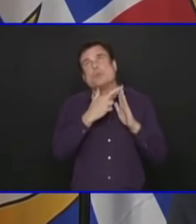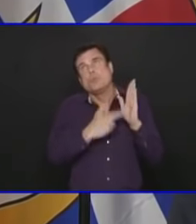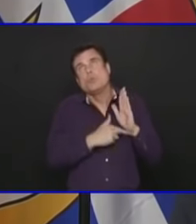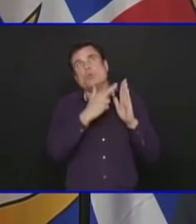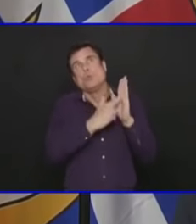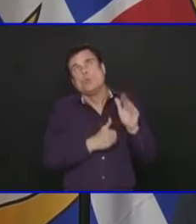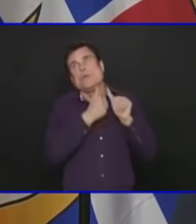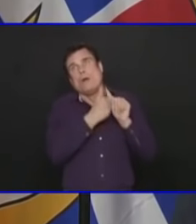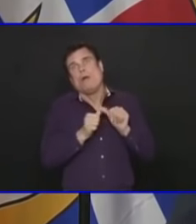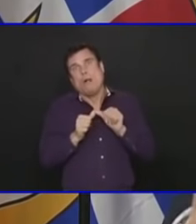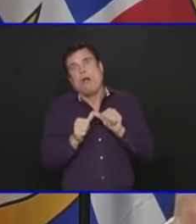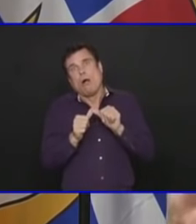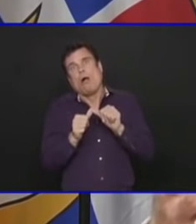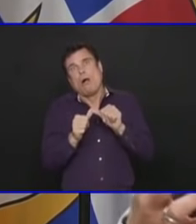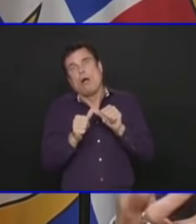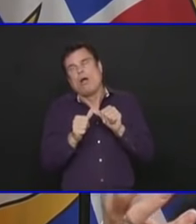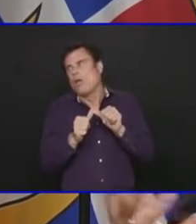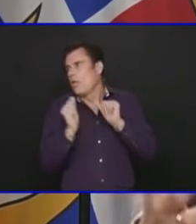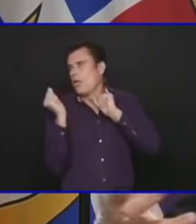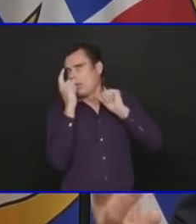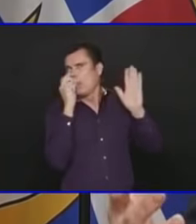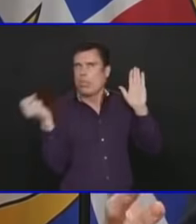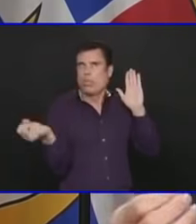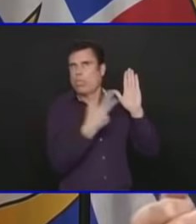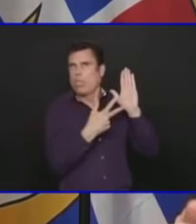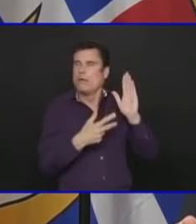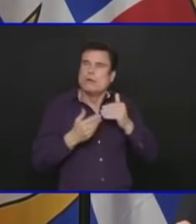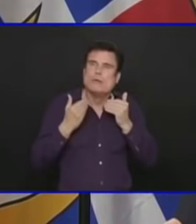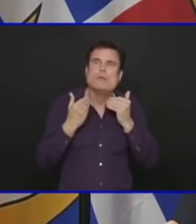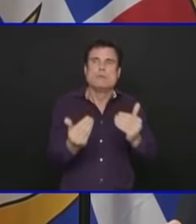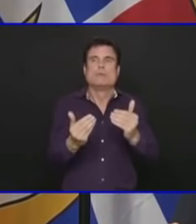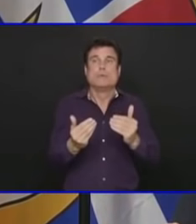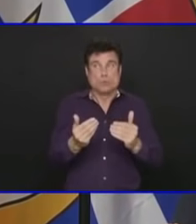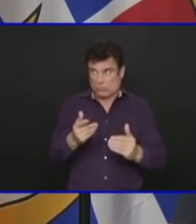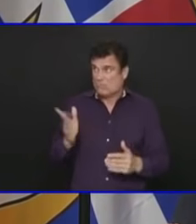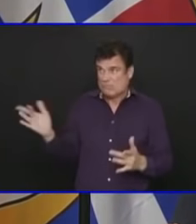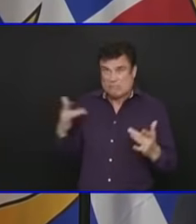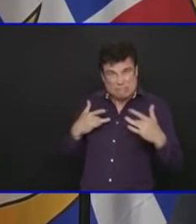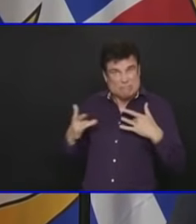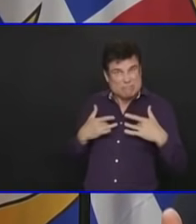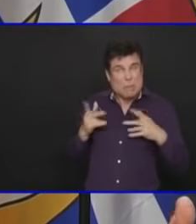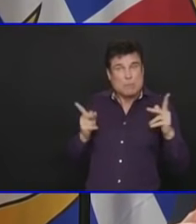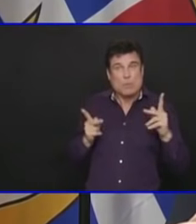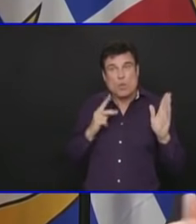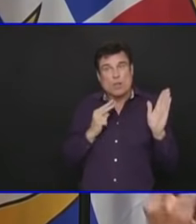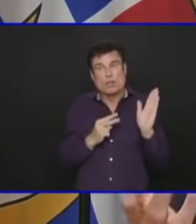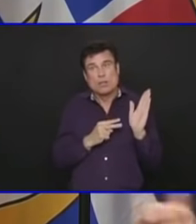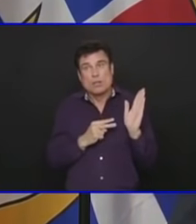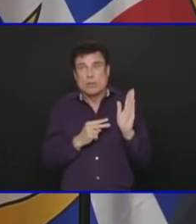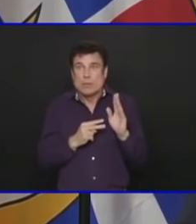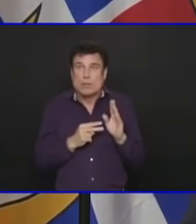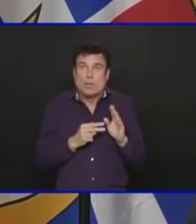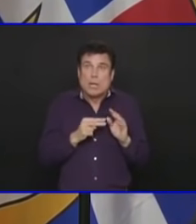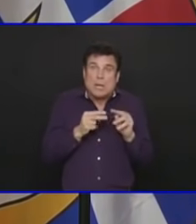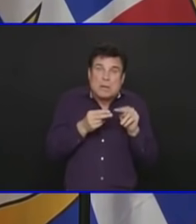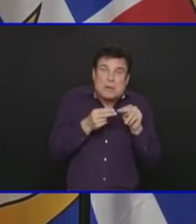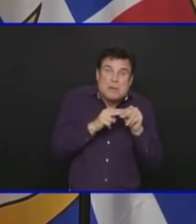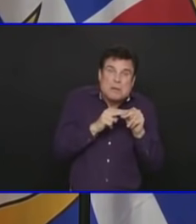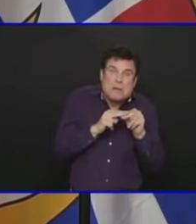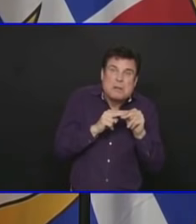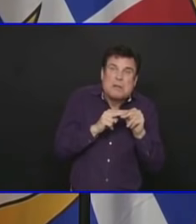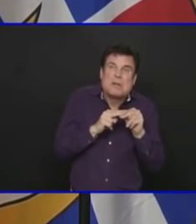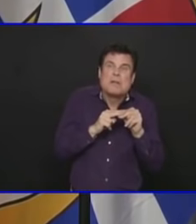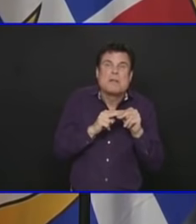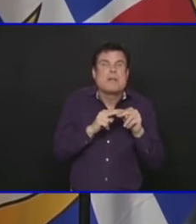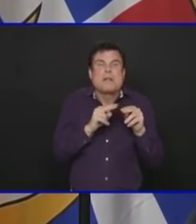we have. So we all collectively have a vested interest in doing the right thing. And, I've said it many